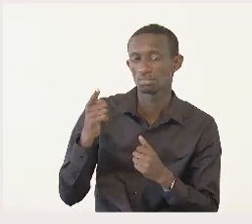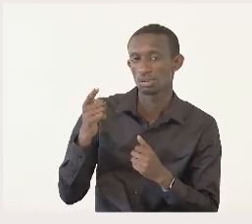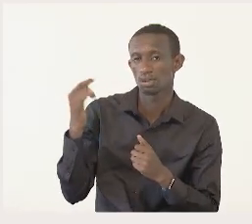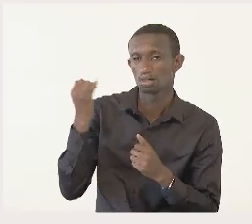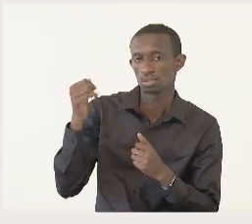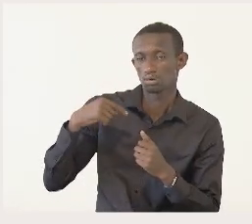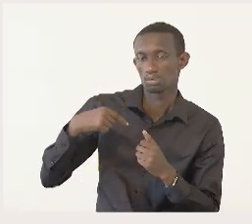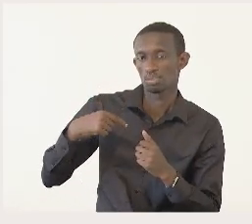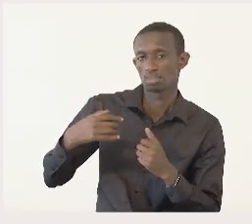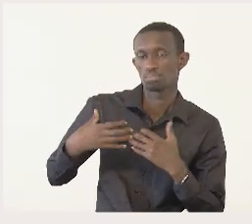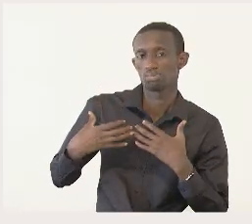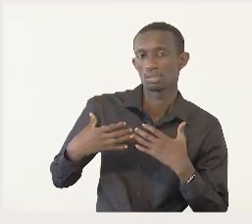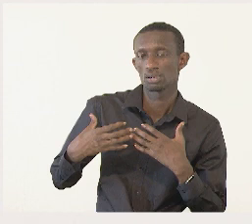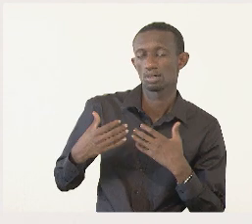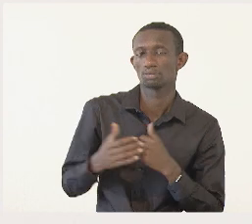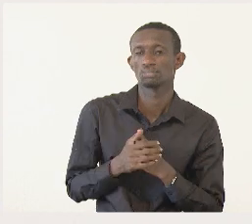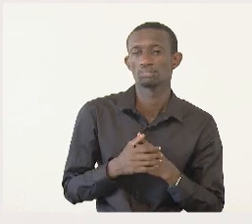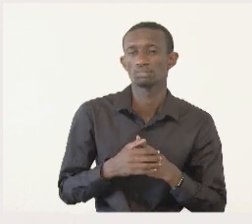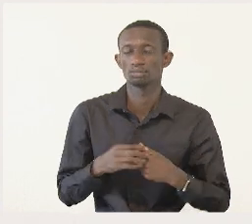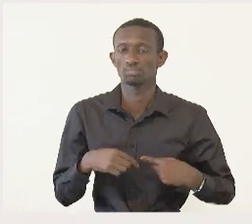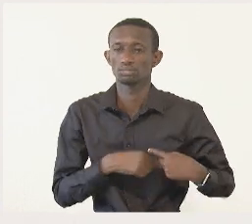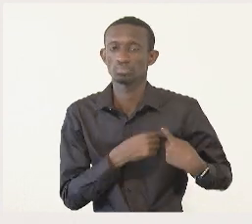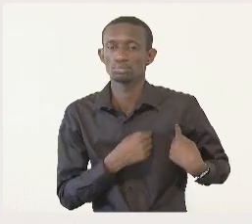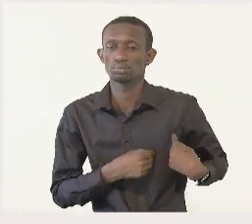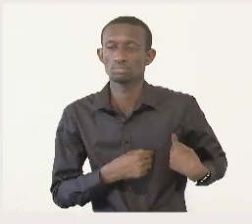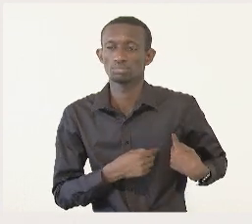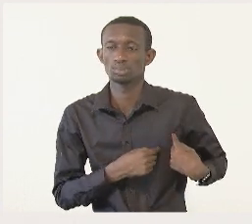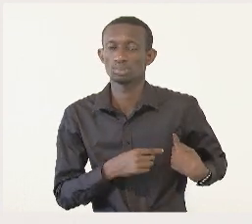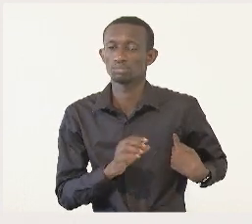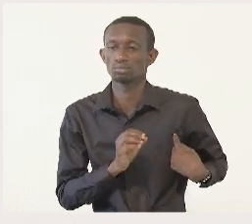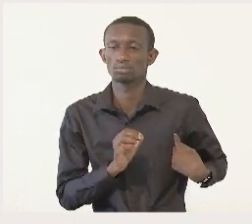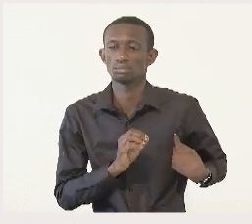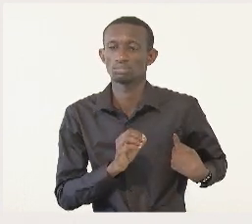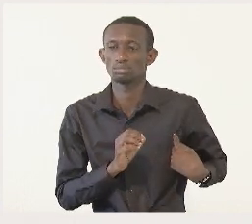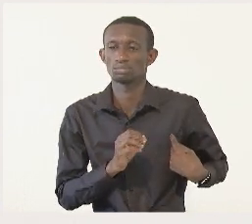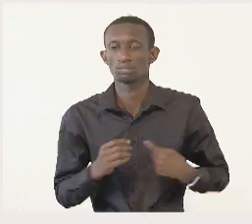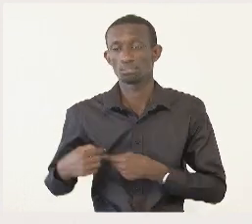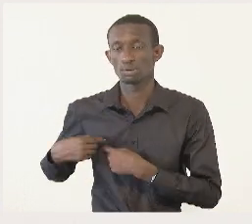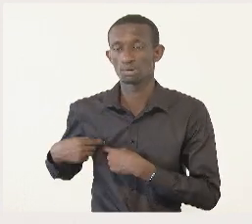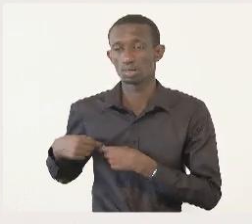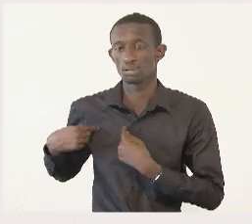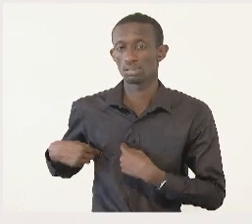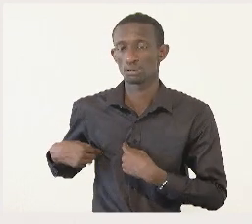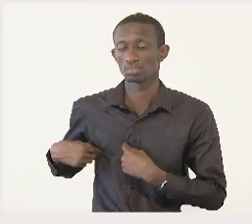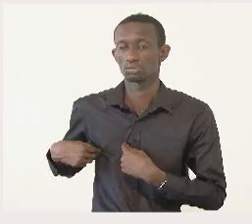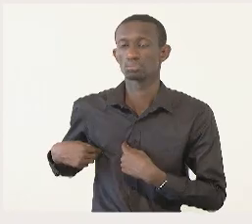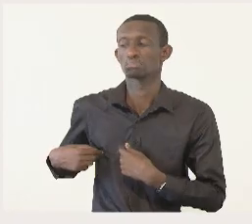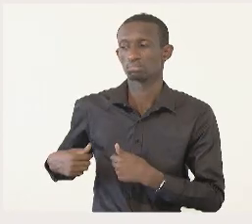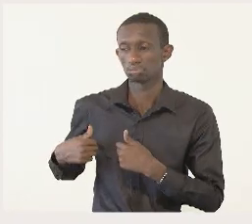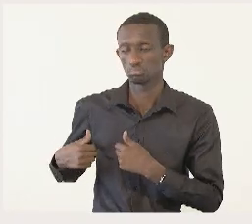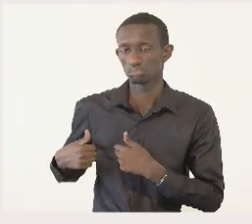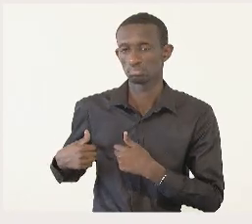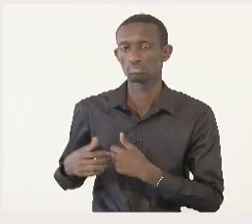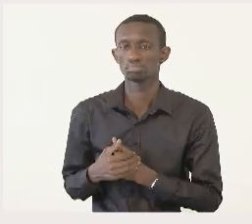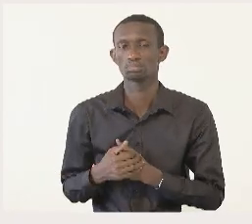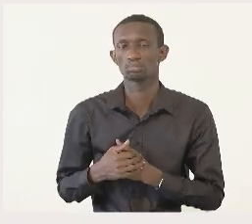is located not on the left-hand side, it is located on the right-hand side of our body. So in the right-hand side, that's where the river is